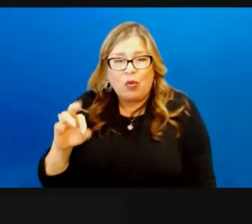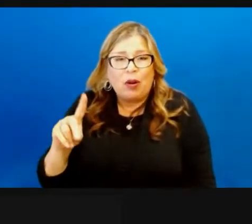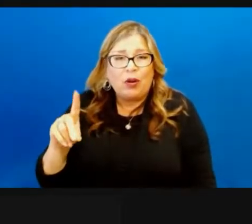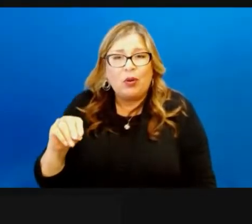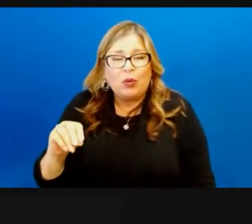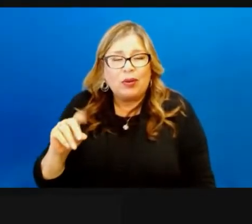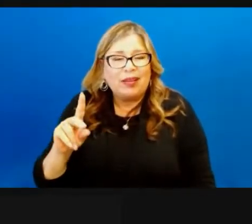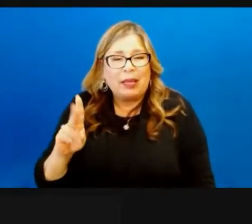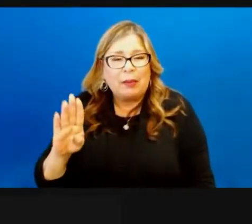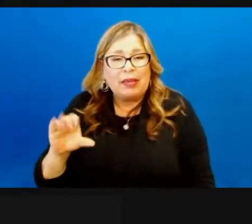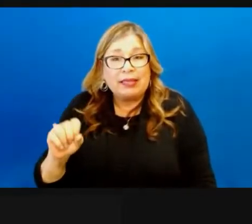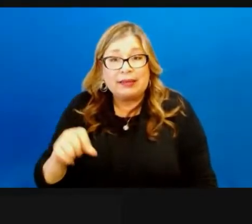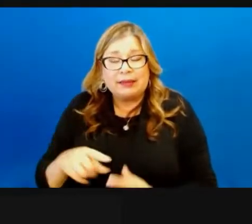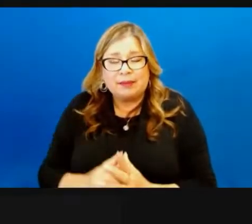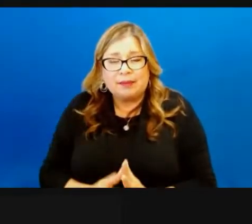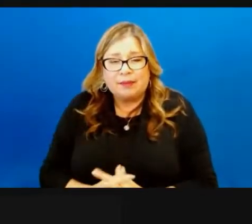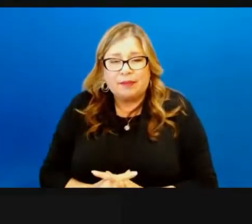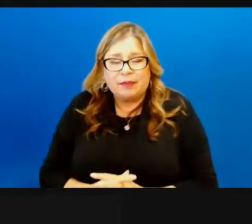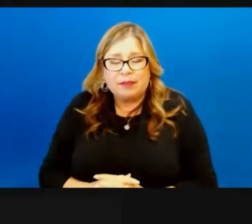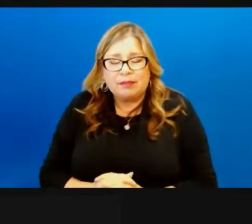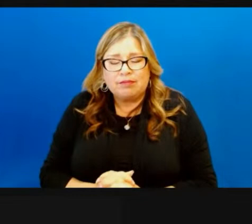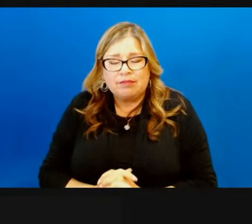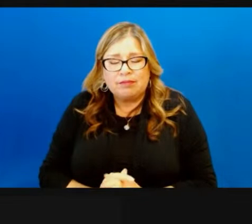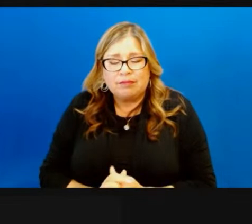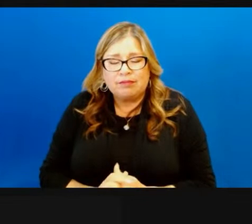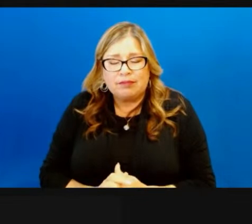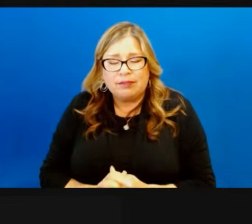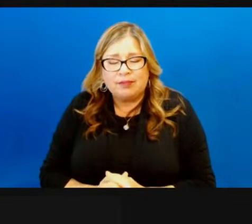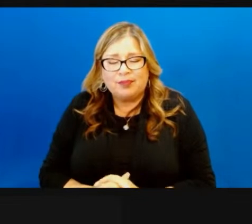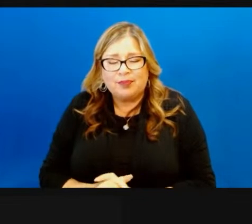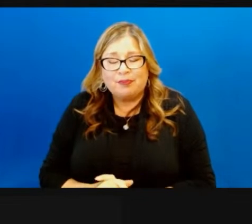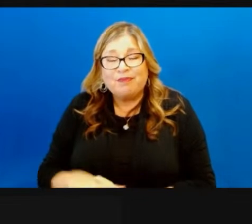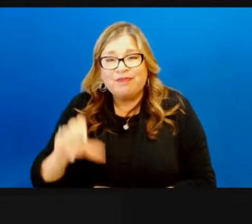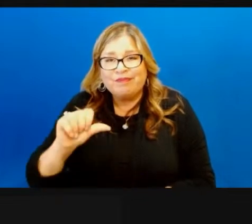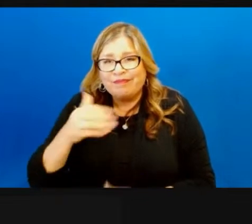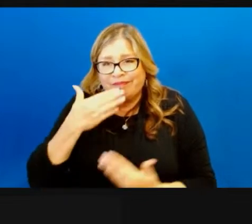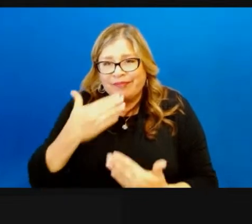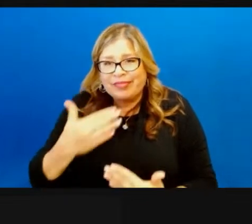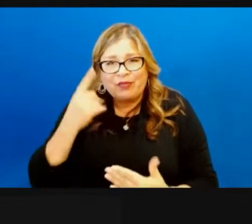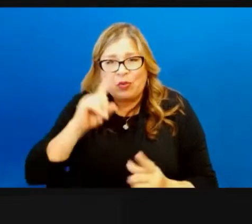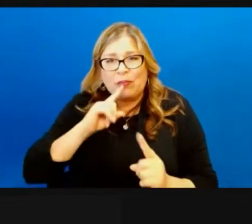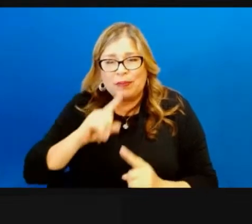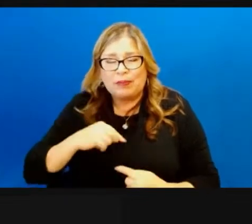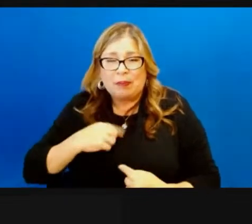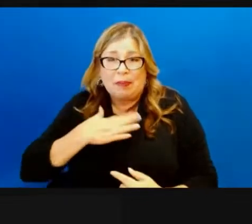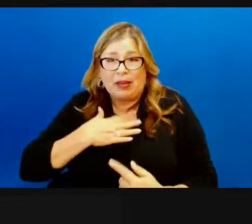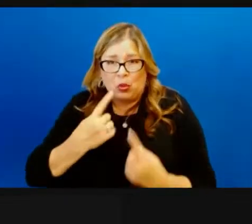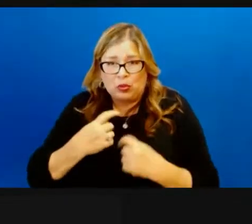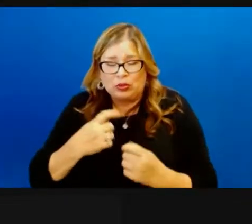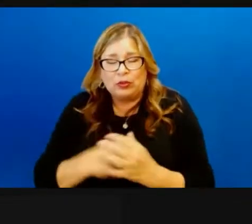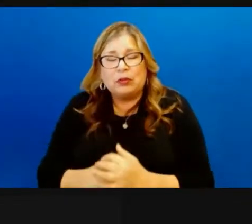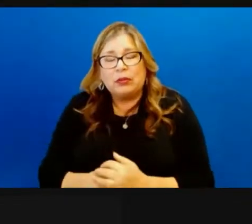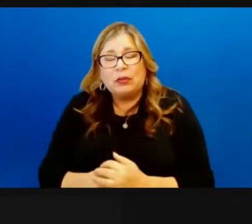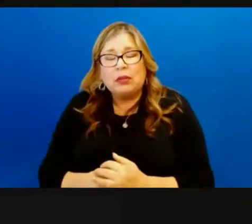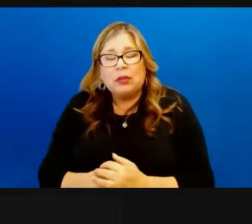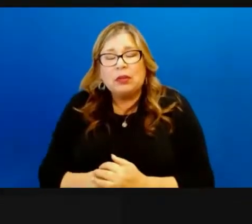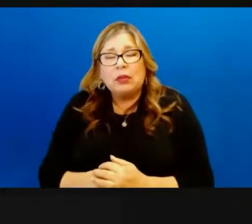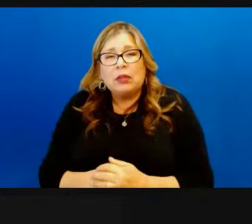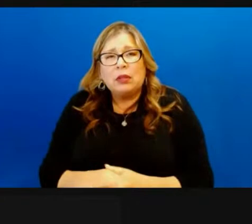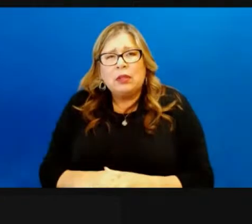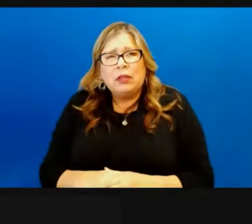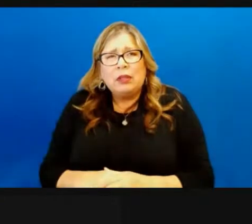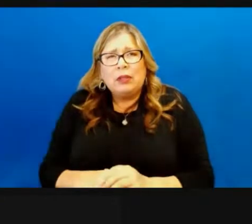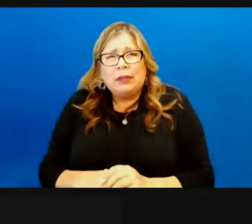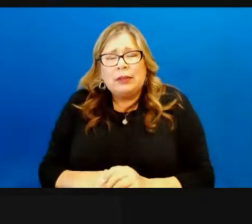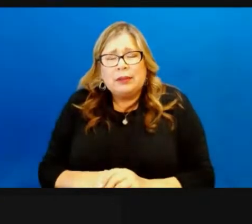Yes, hi. Thank you so much for taking my question. I was just wondering, people or health officials are treading really